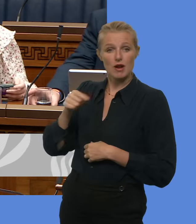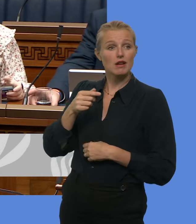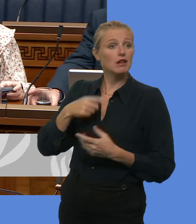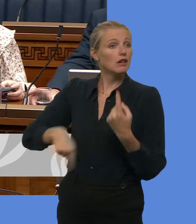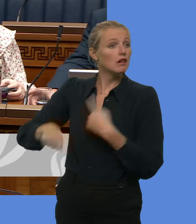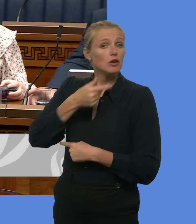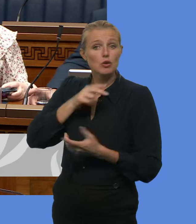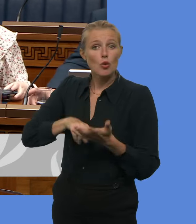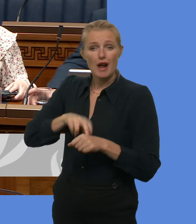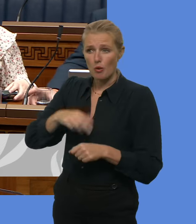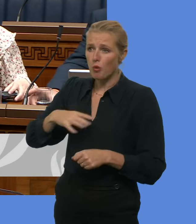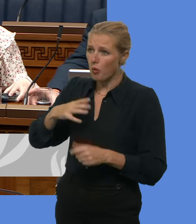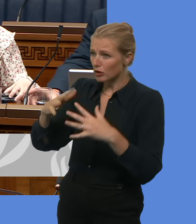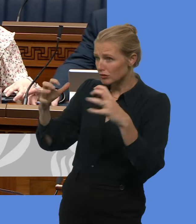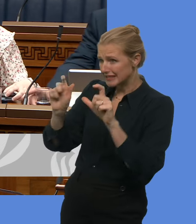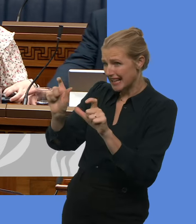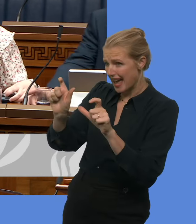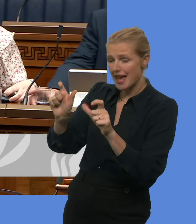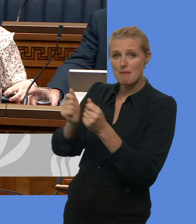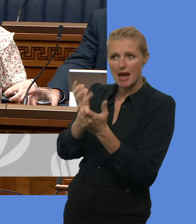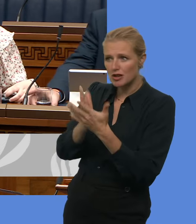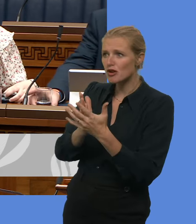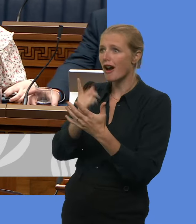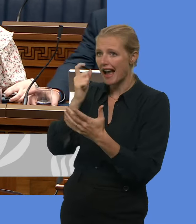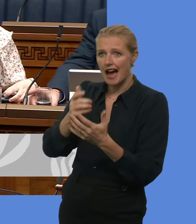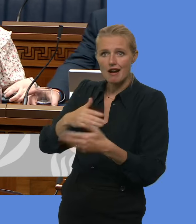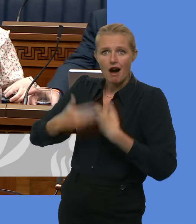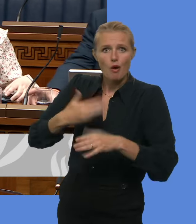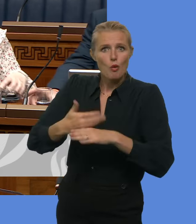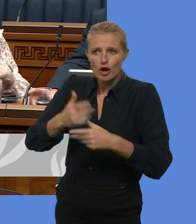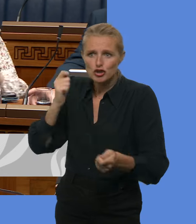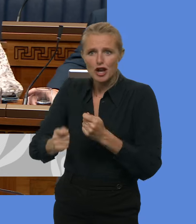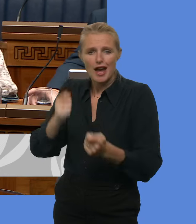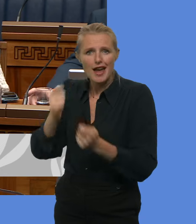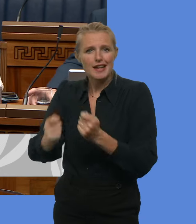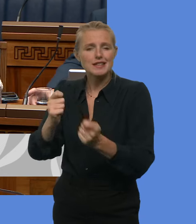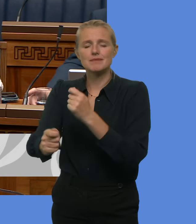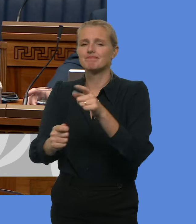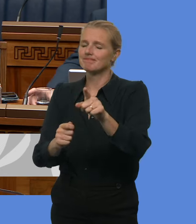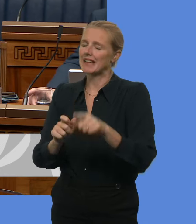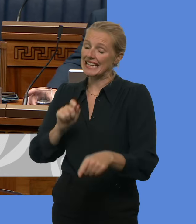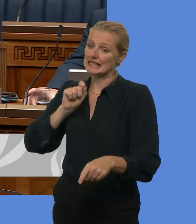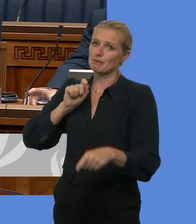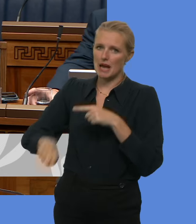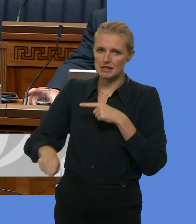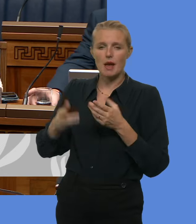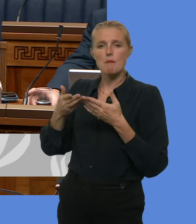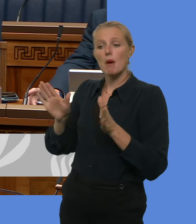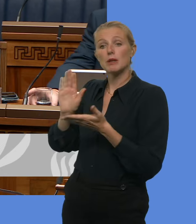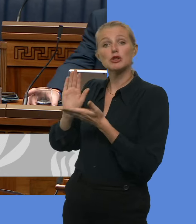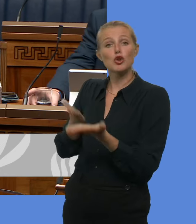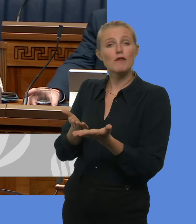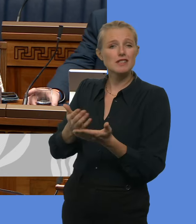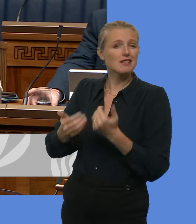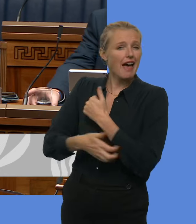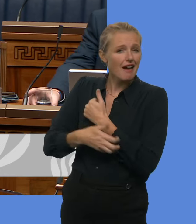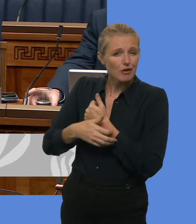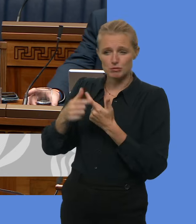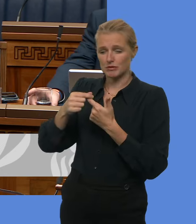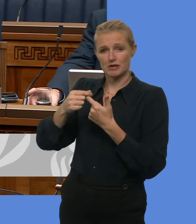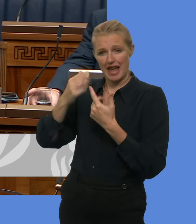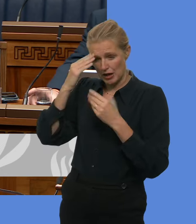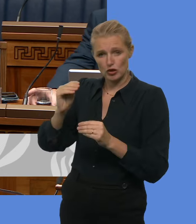in order to drive forward the necessary changes that we need to see, particularly around the reform and the transformation of our public services. Our draft programme